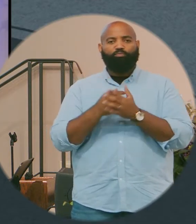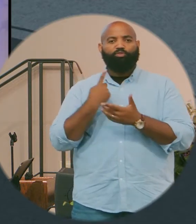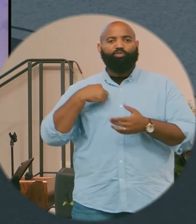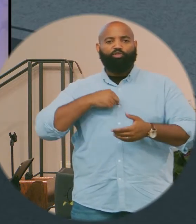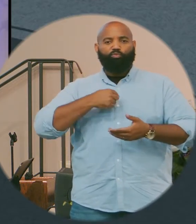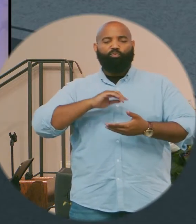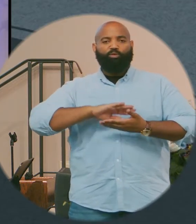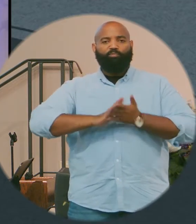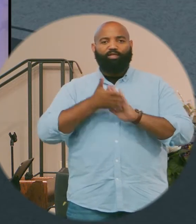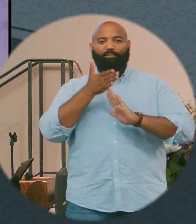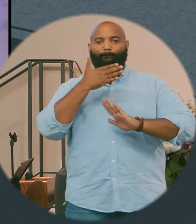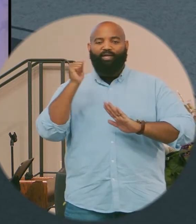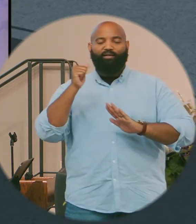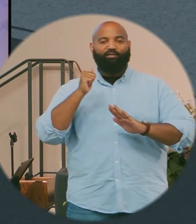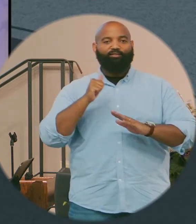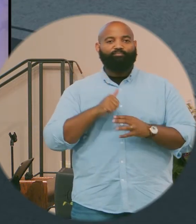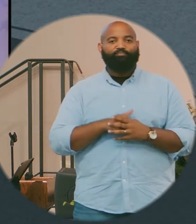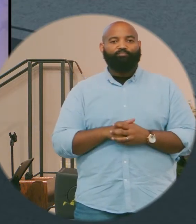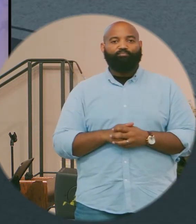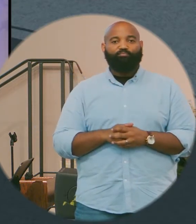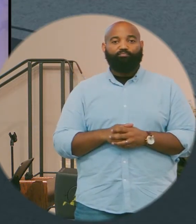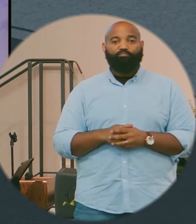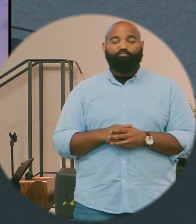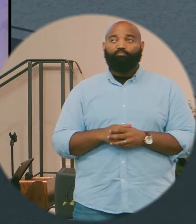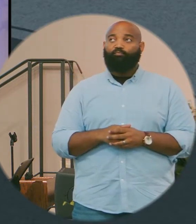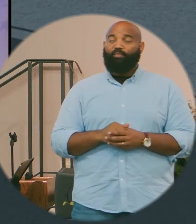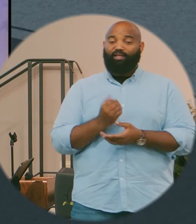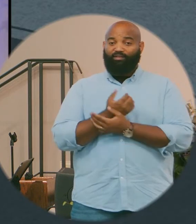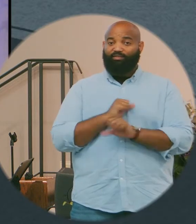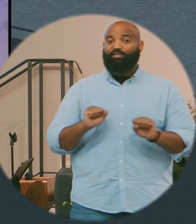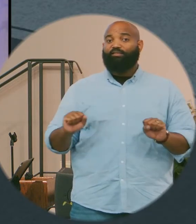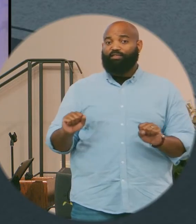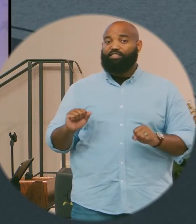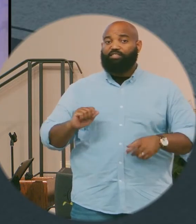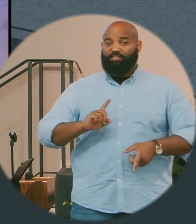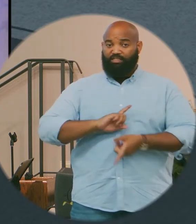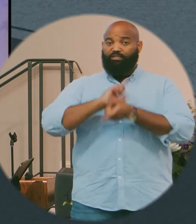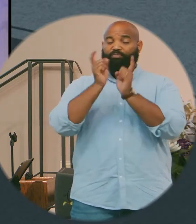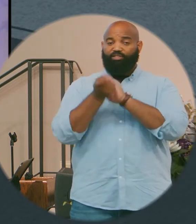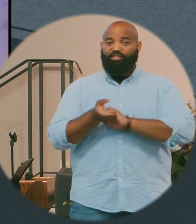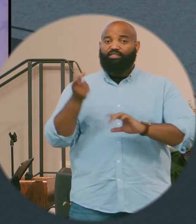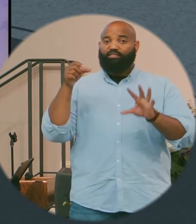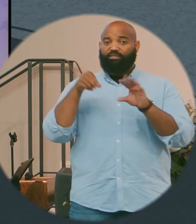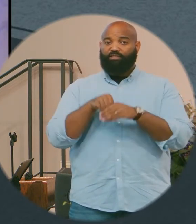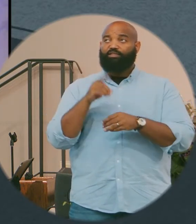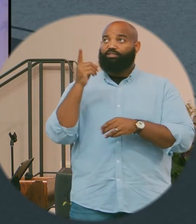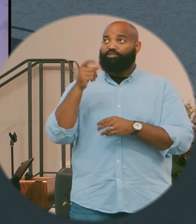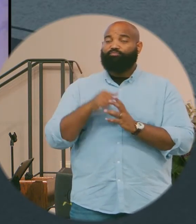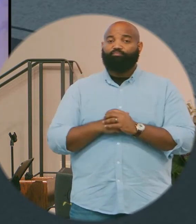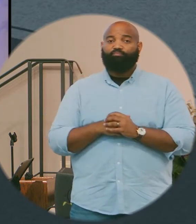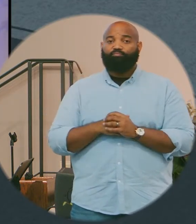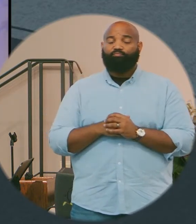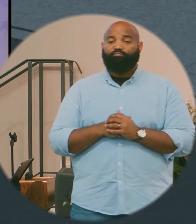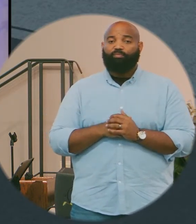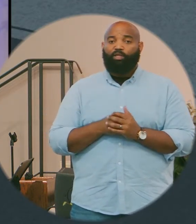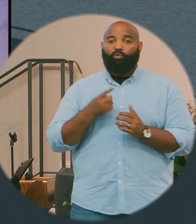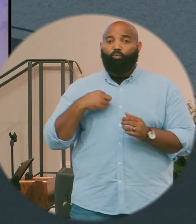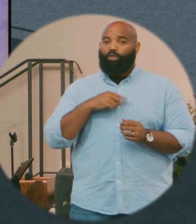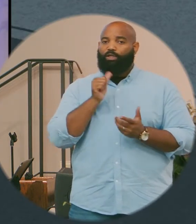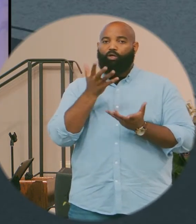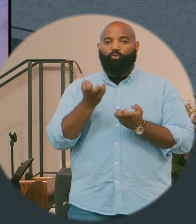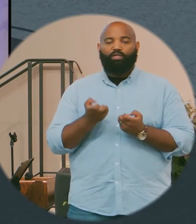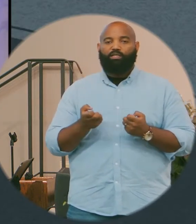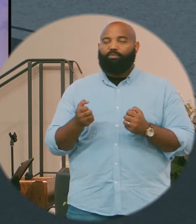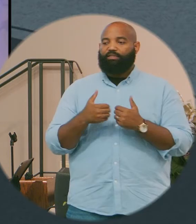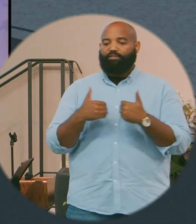can work out our salvation through consecration, God, of not wanting to be separated from